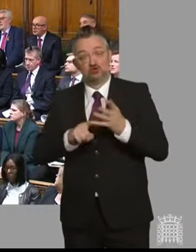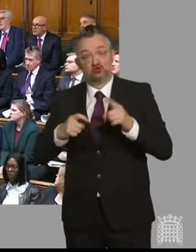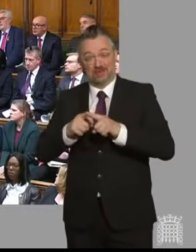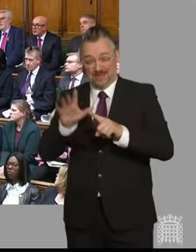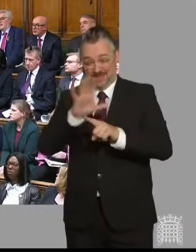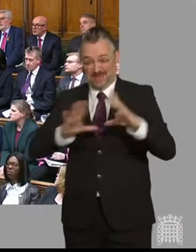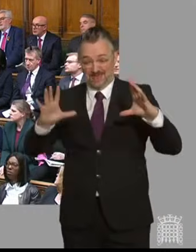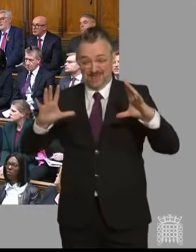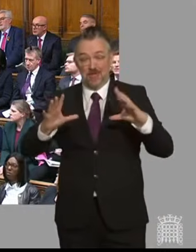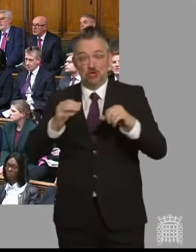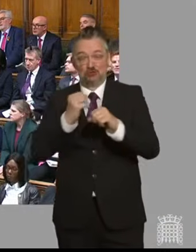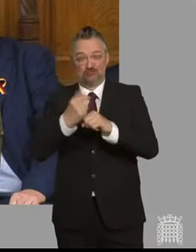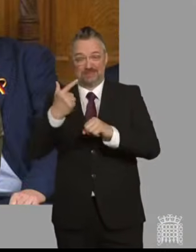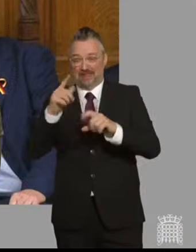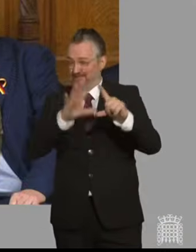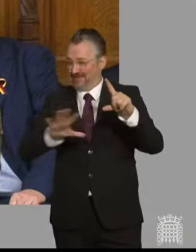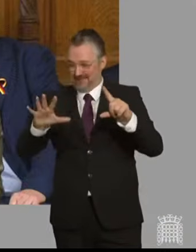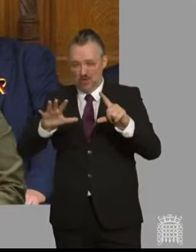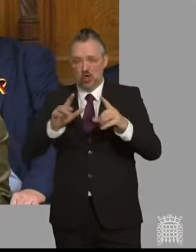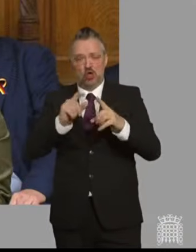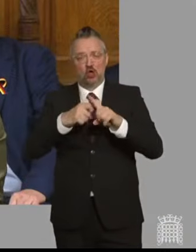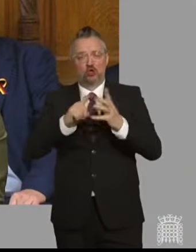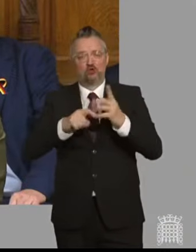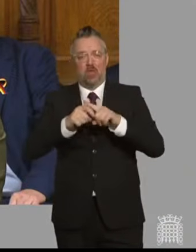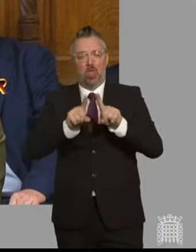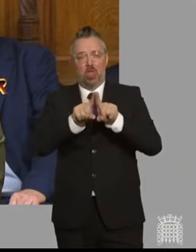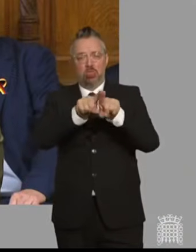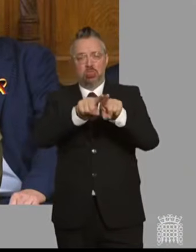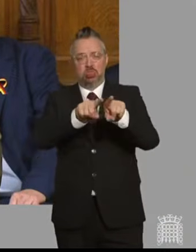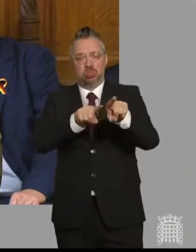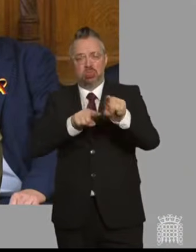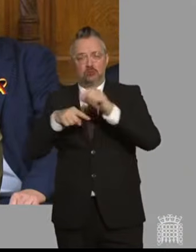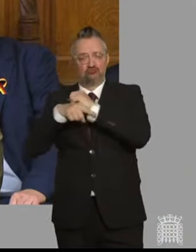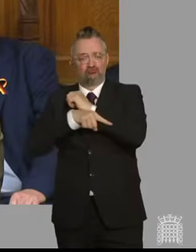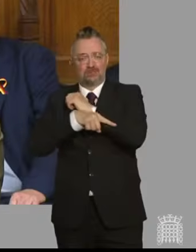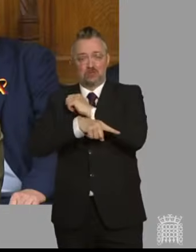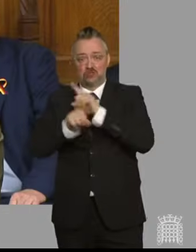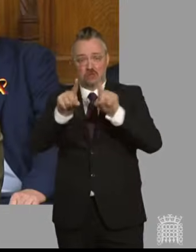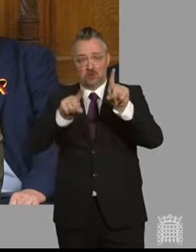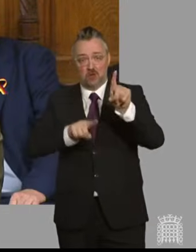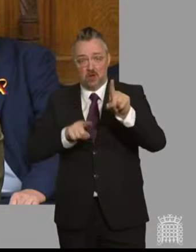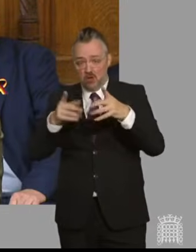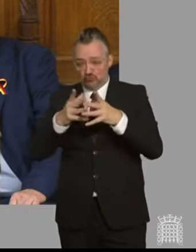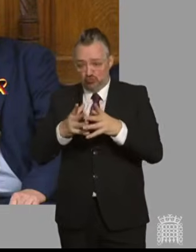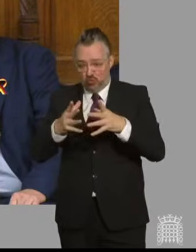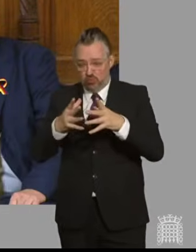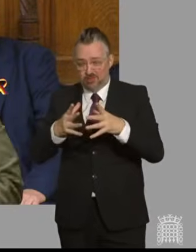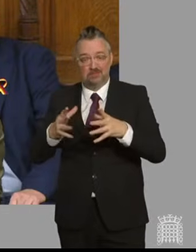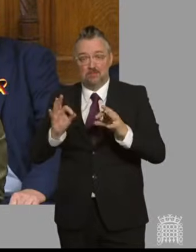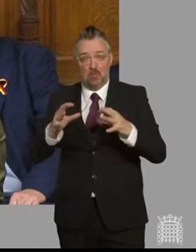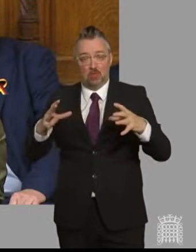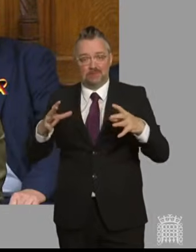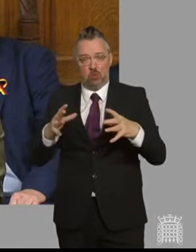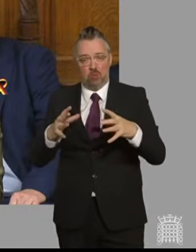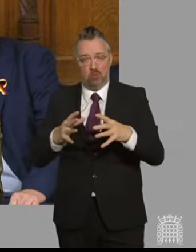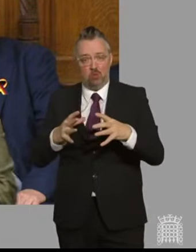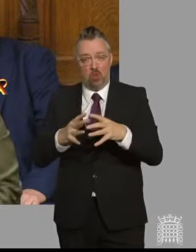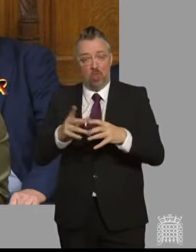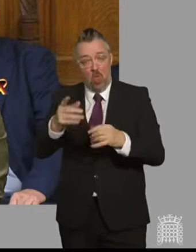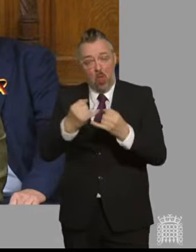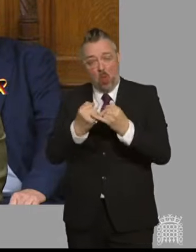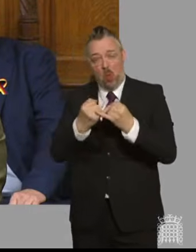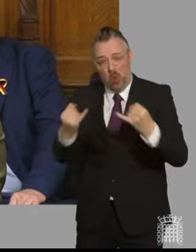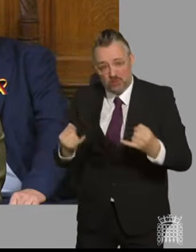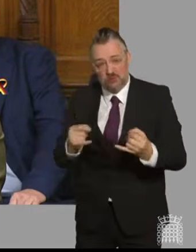of no growth. That is the worst since records began in 1955. So can the Prime Minister tell